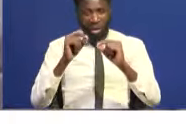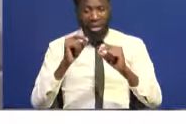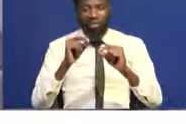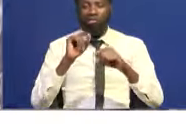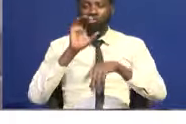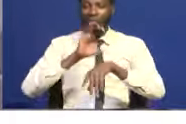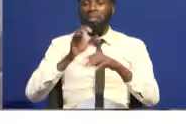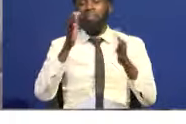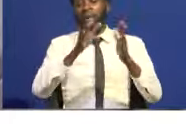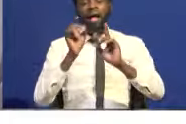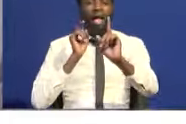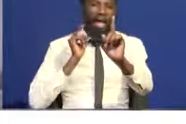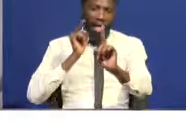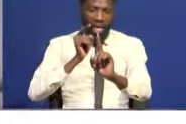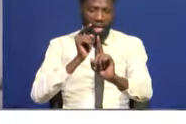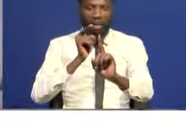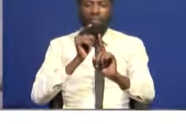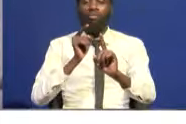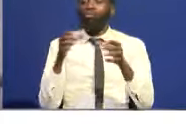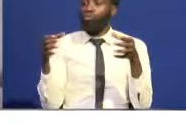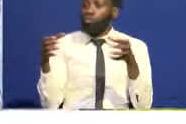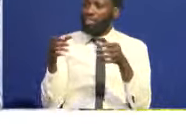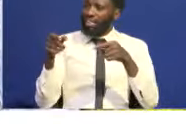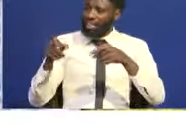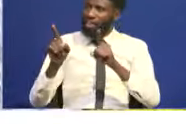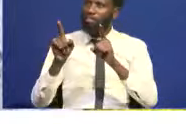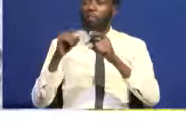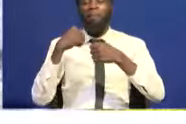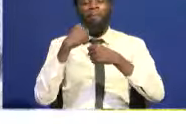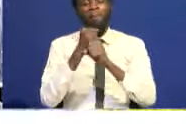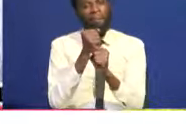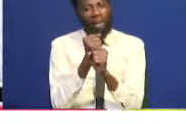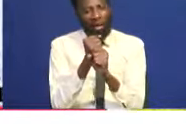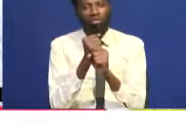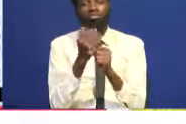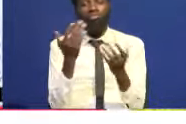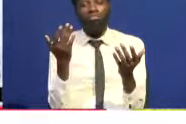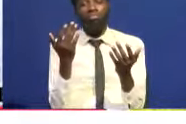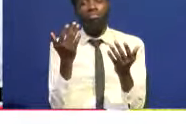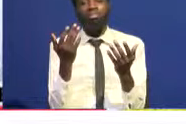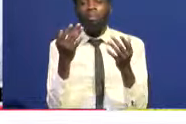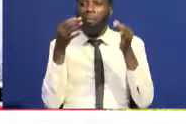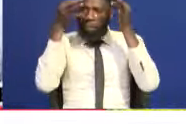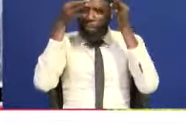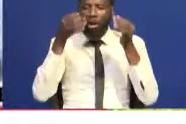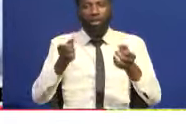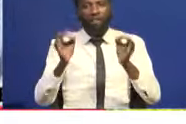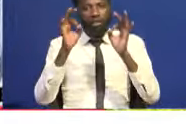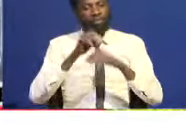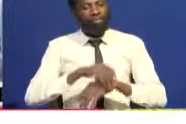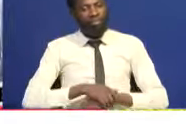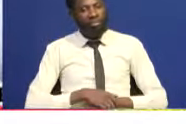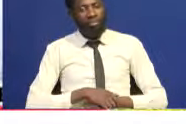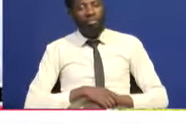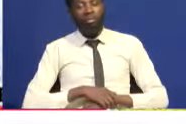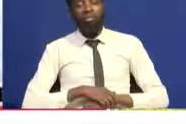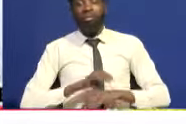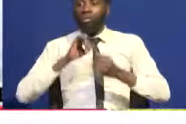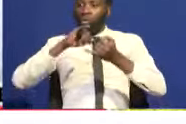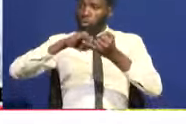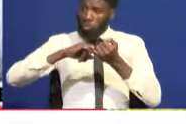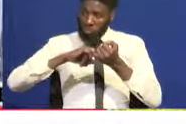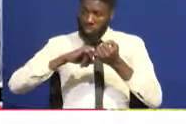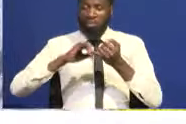their unions and fully join the church. Ndoa inakuwa ni mtu mmoja, mke na mume na wasimamizi